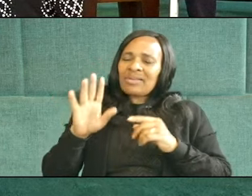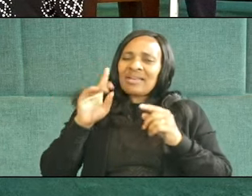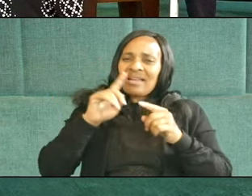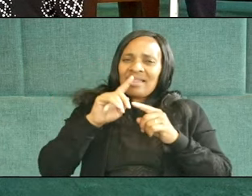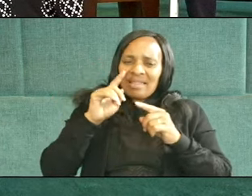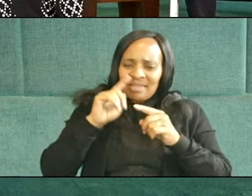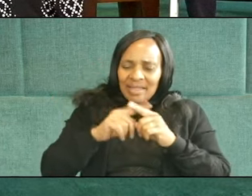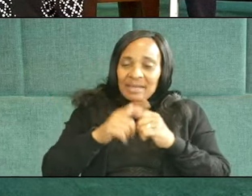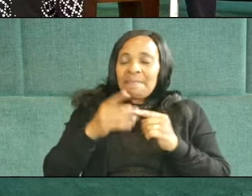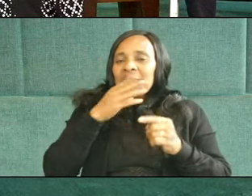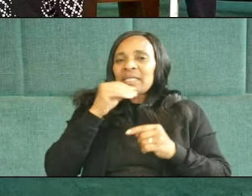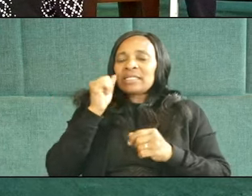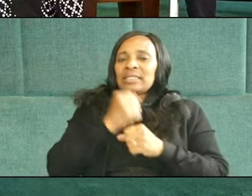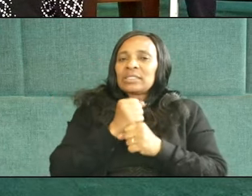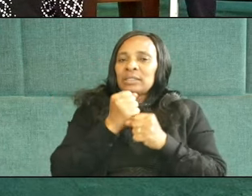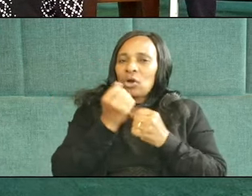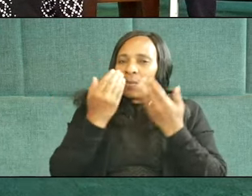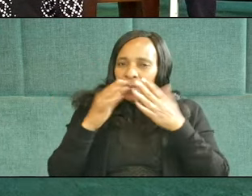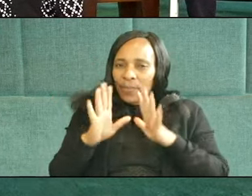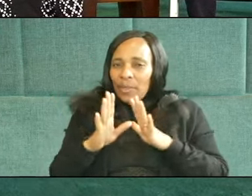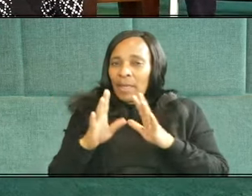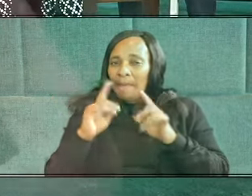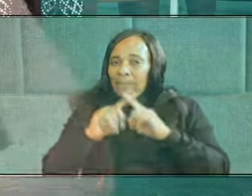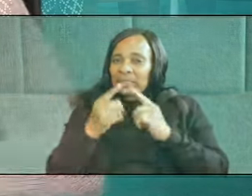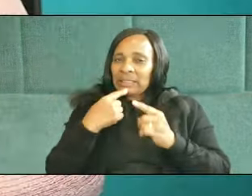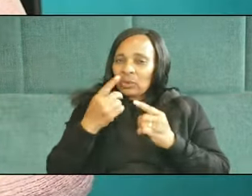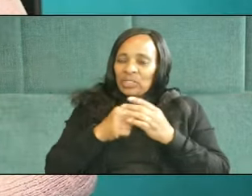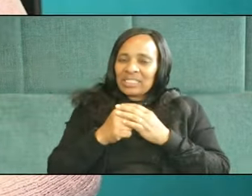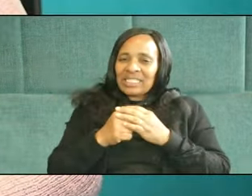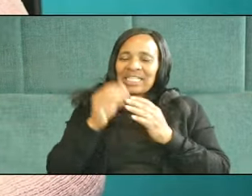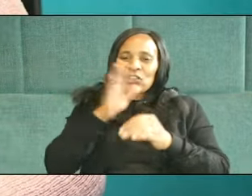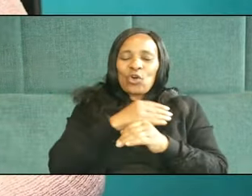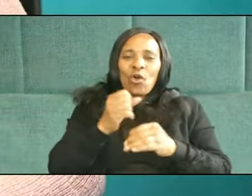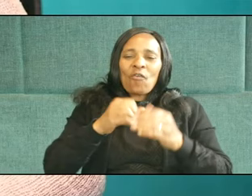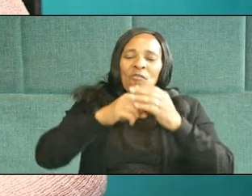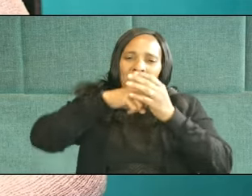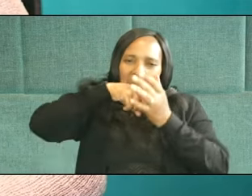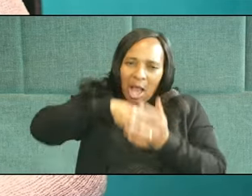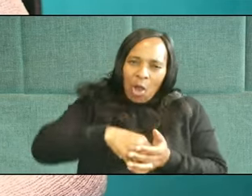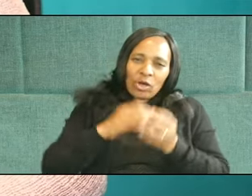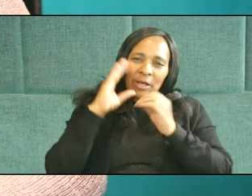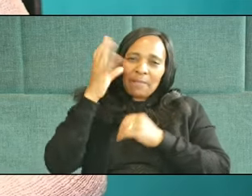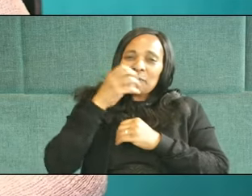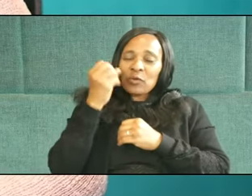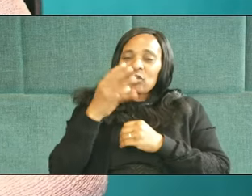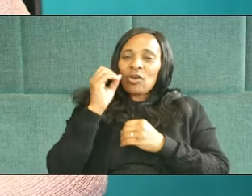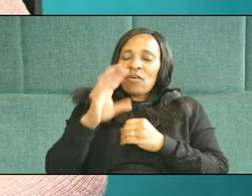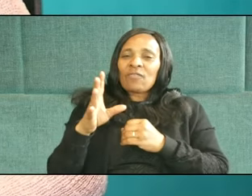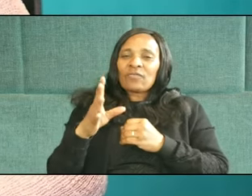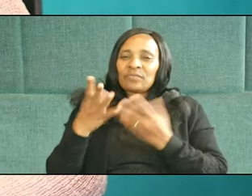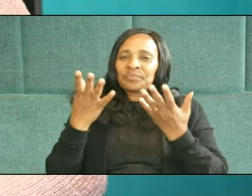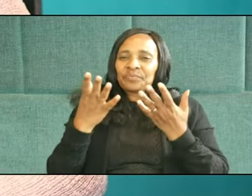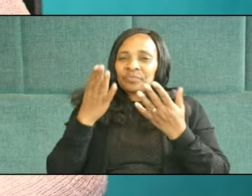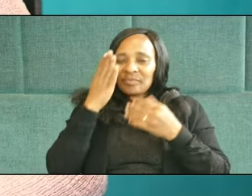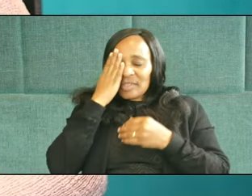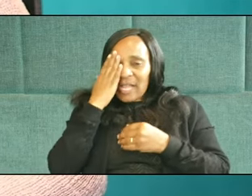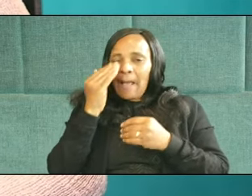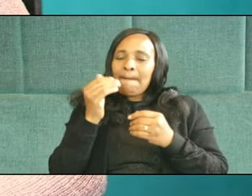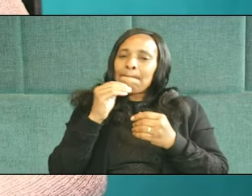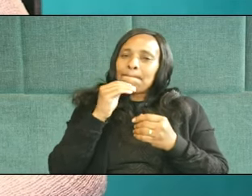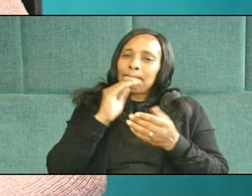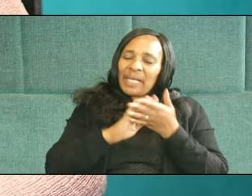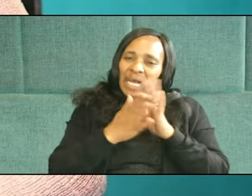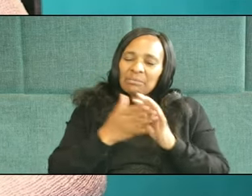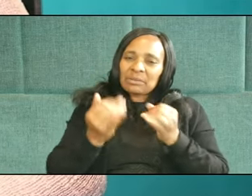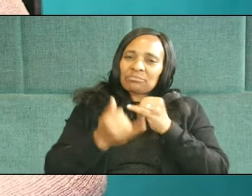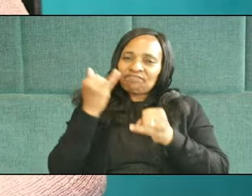men did this. And it says that the Song of Bow was the beauty of Israel being slain. Mm-hmm. And in this song, David showed